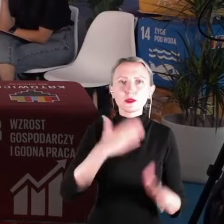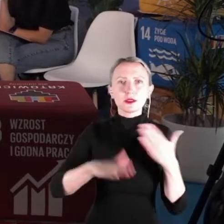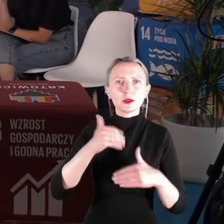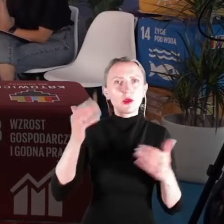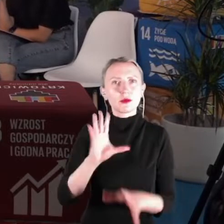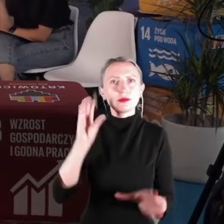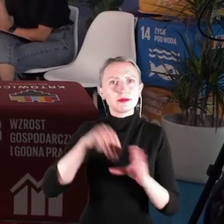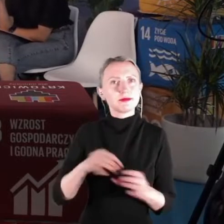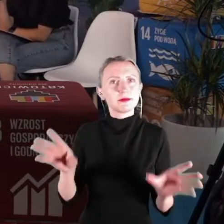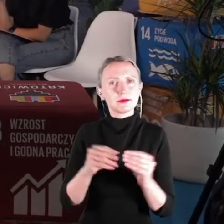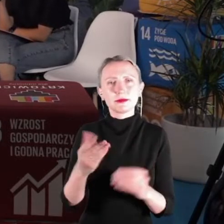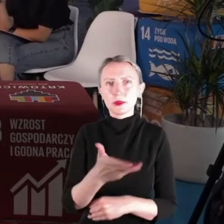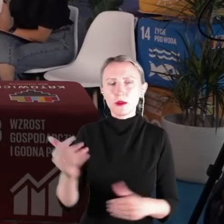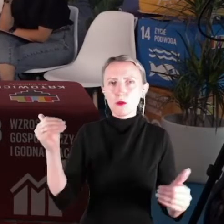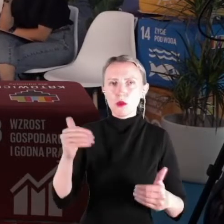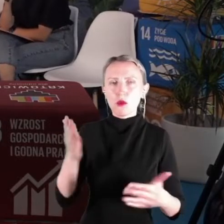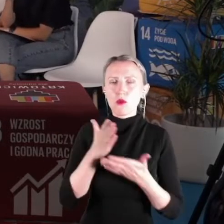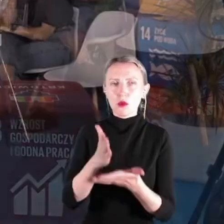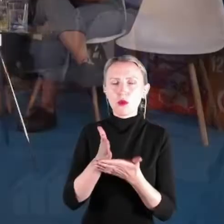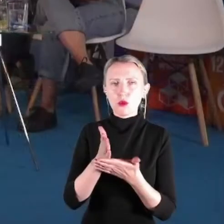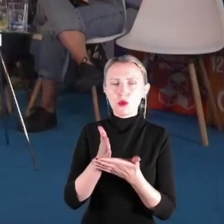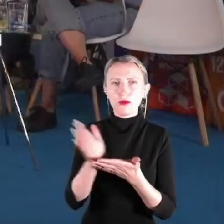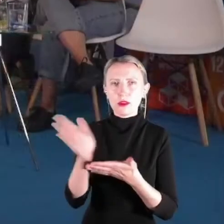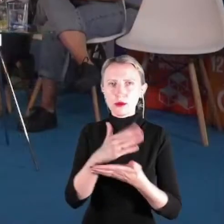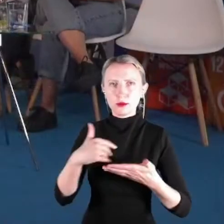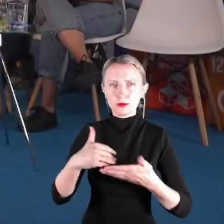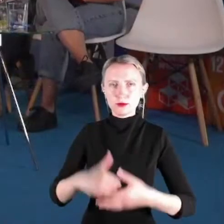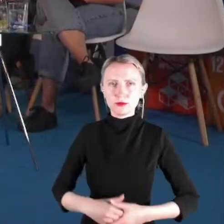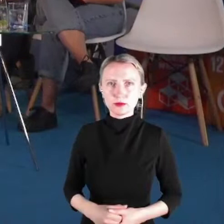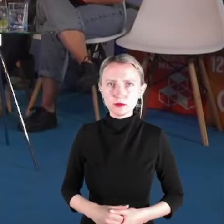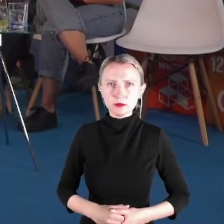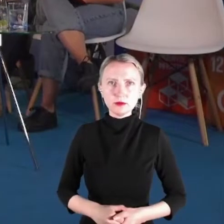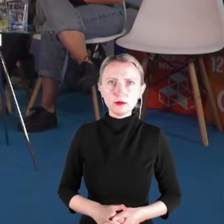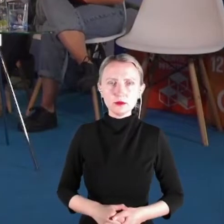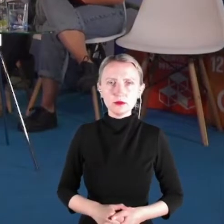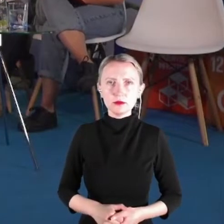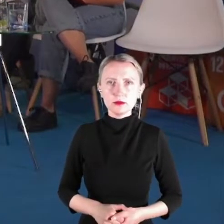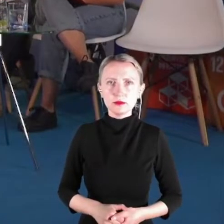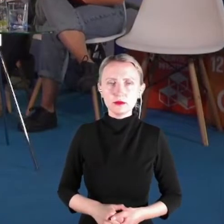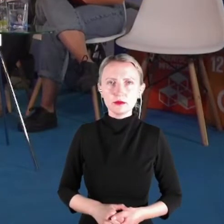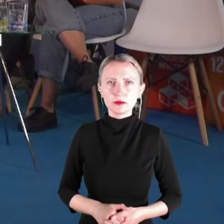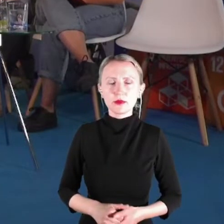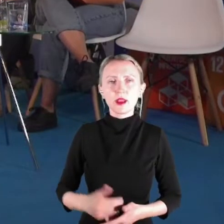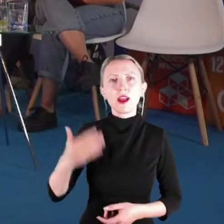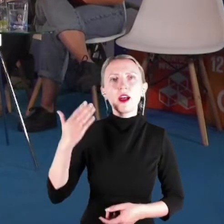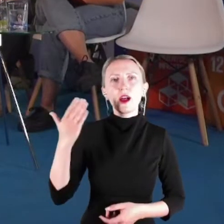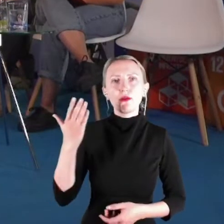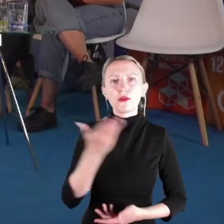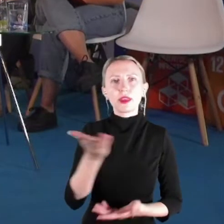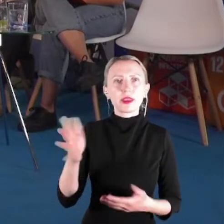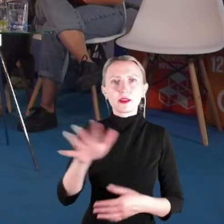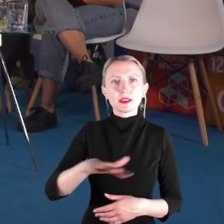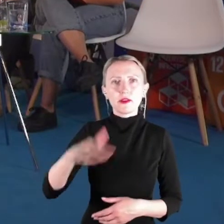this session. Welcome to City 360 Zone. I hope you've been